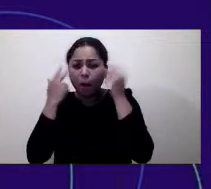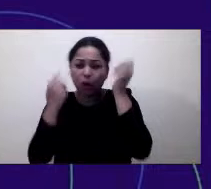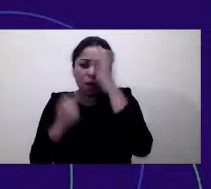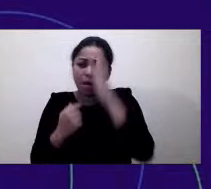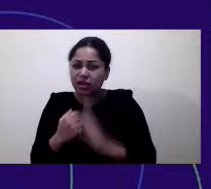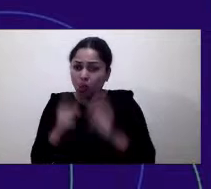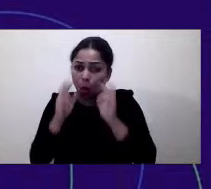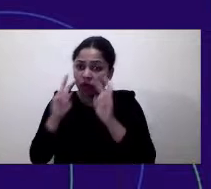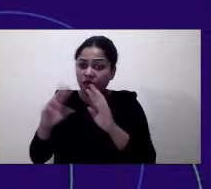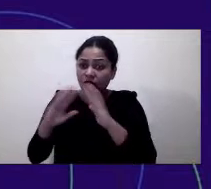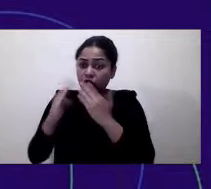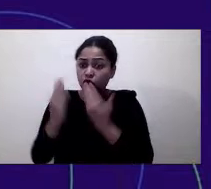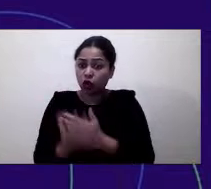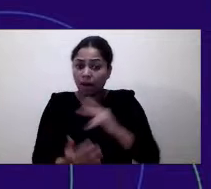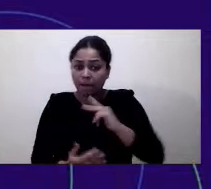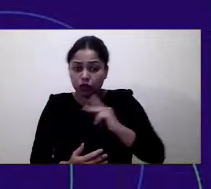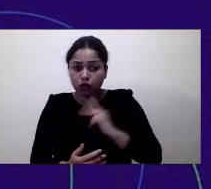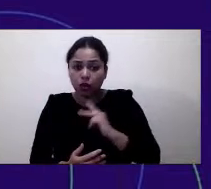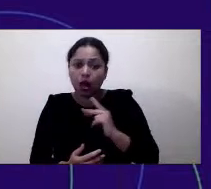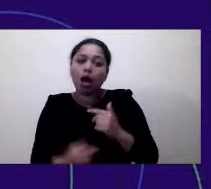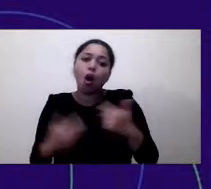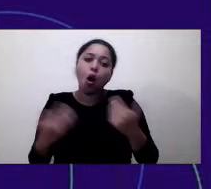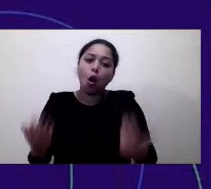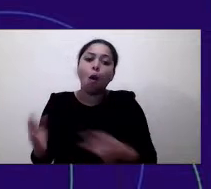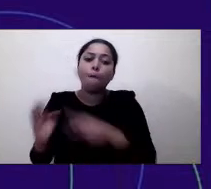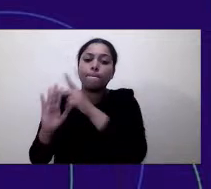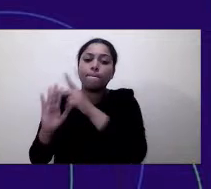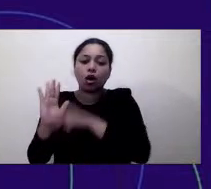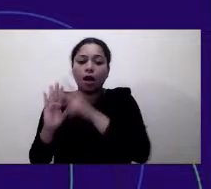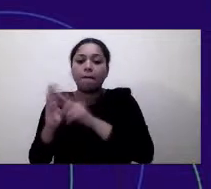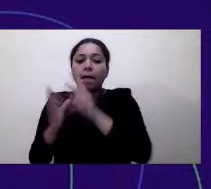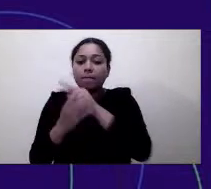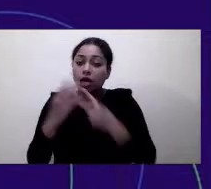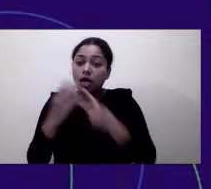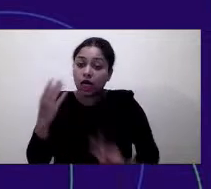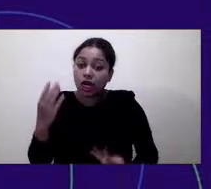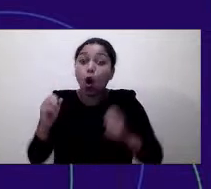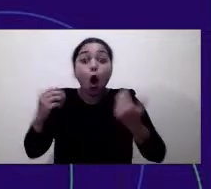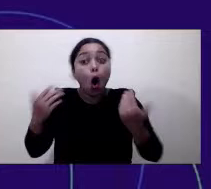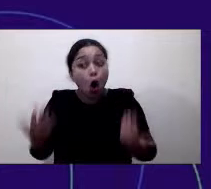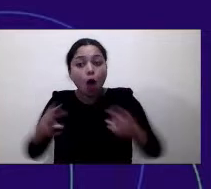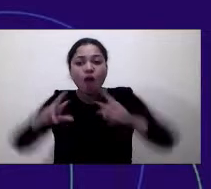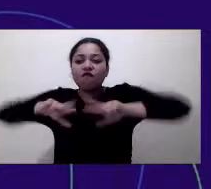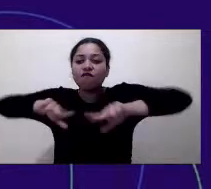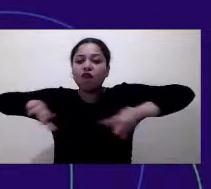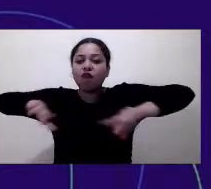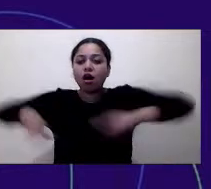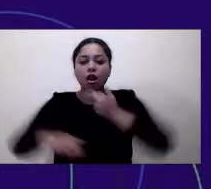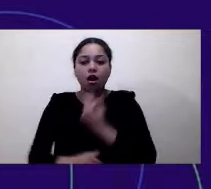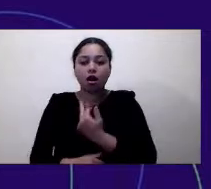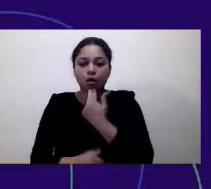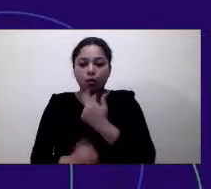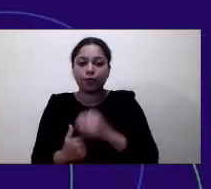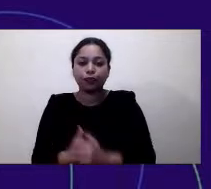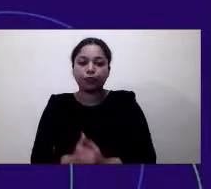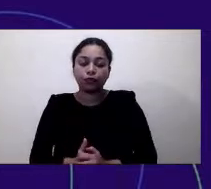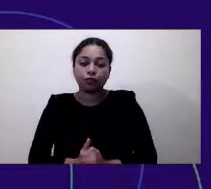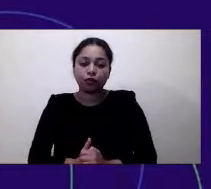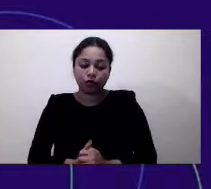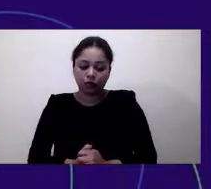with bilingual or plurilingual programs or curriculums. We can say that CLIL